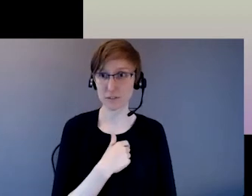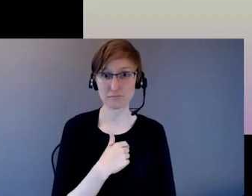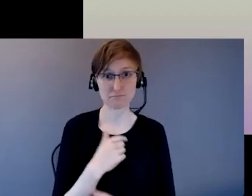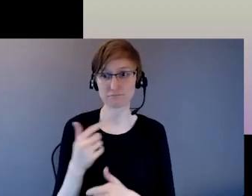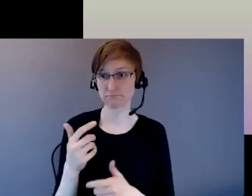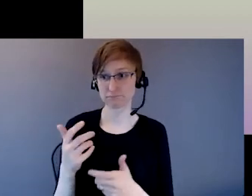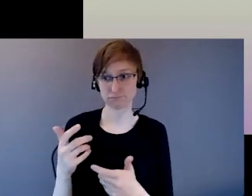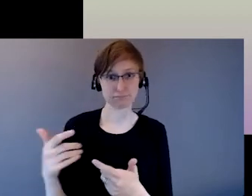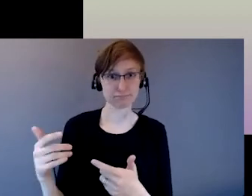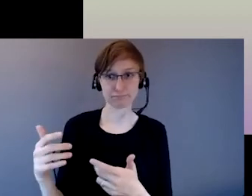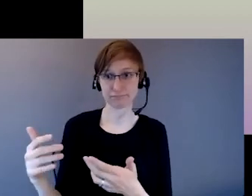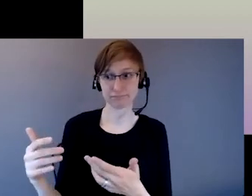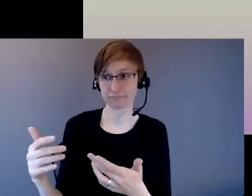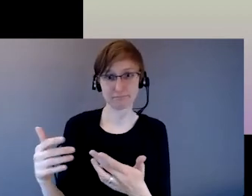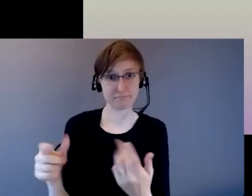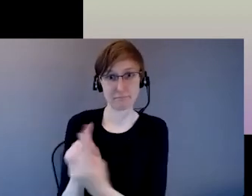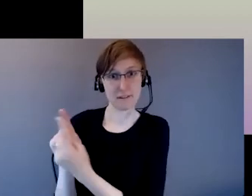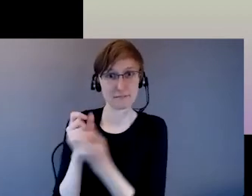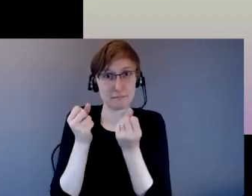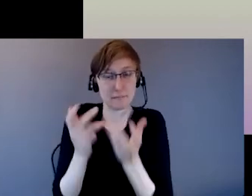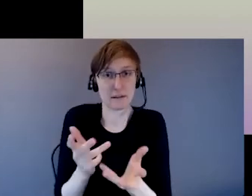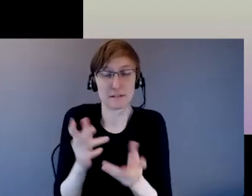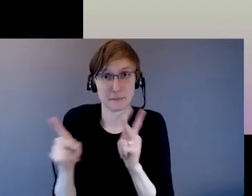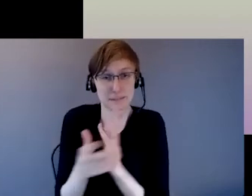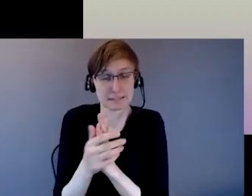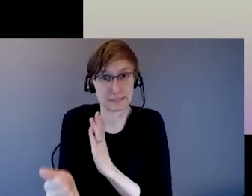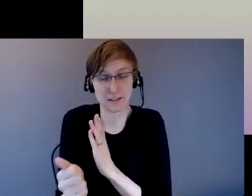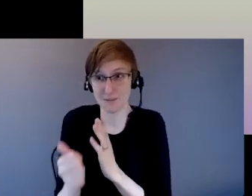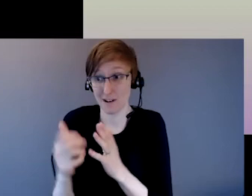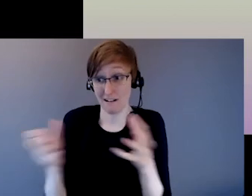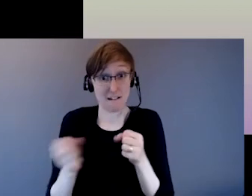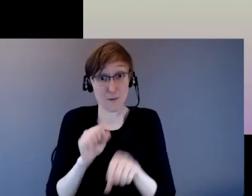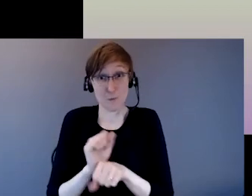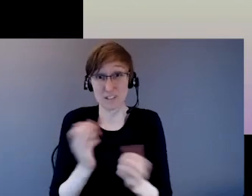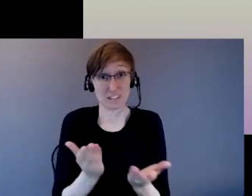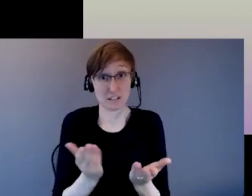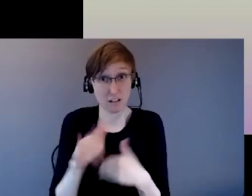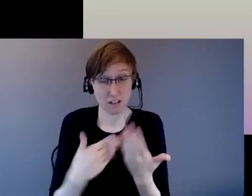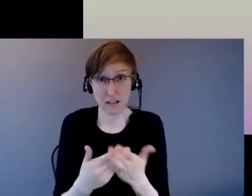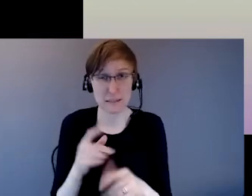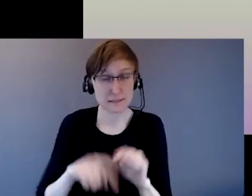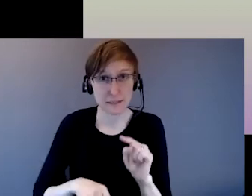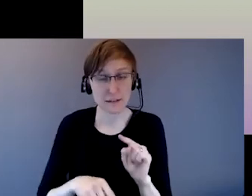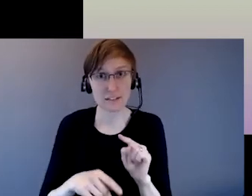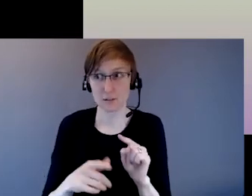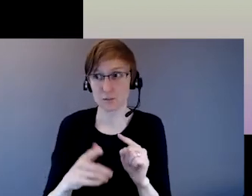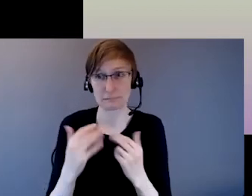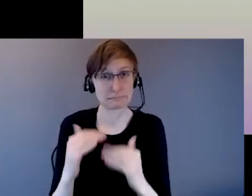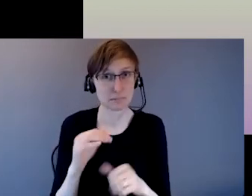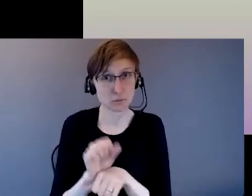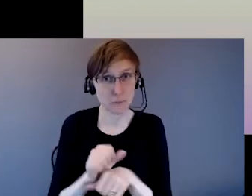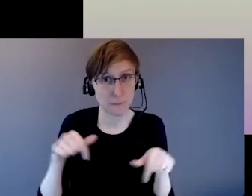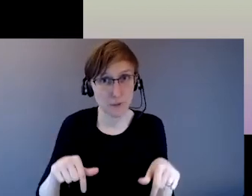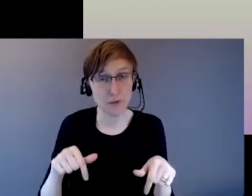all of them. So in a community of 1,100 other tech firms where we were hearing they could not find the talent they were seeking, it was